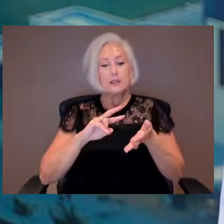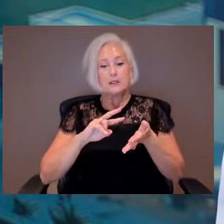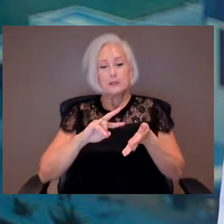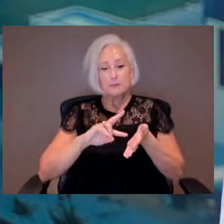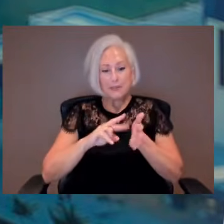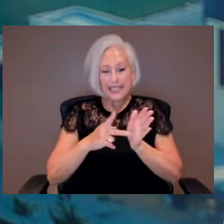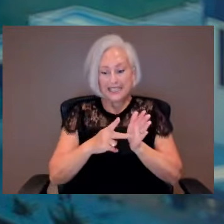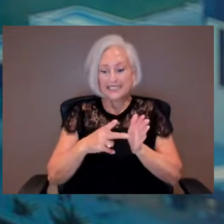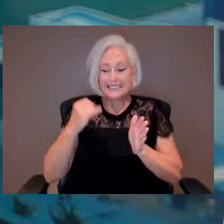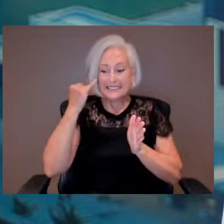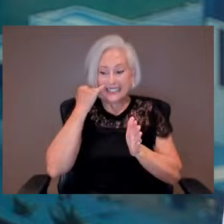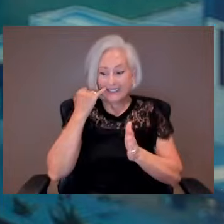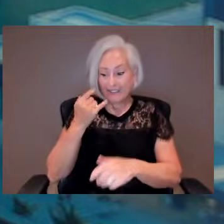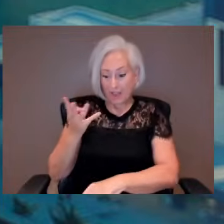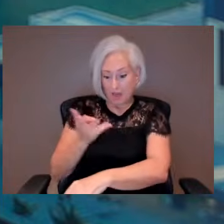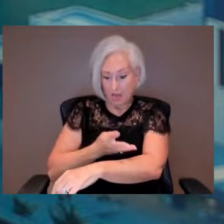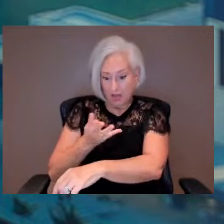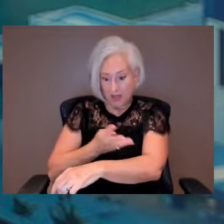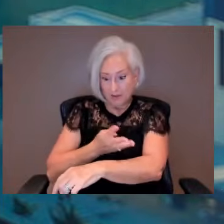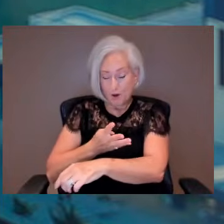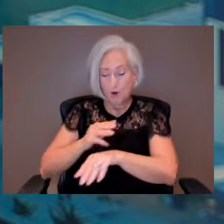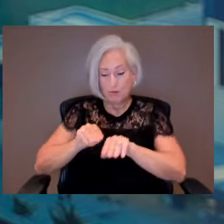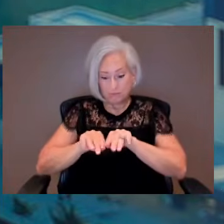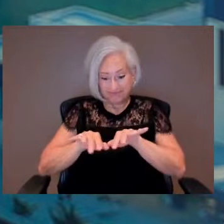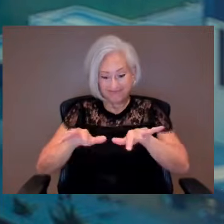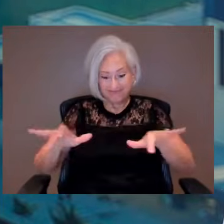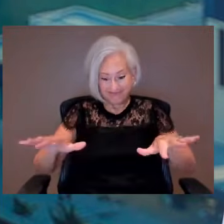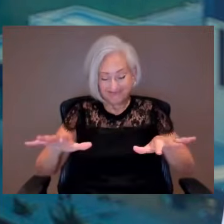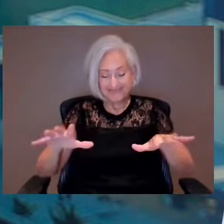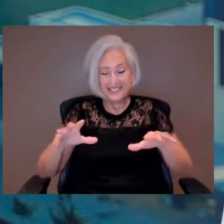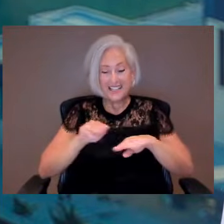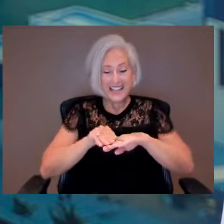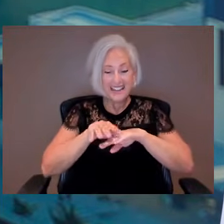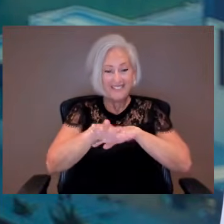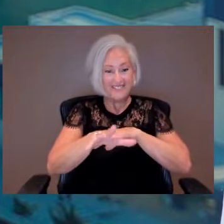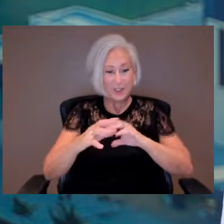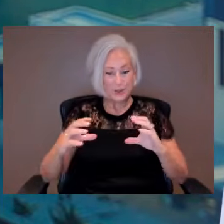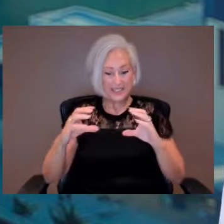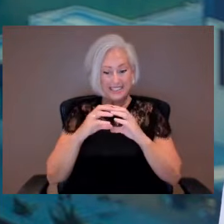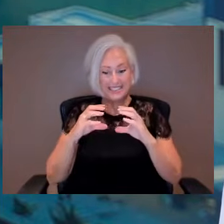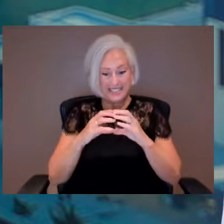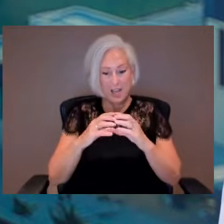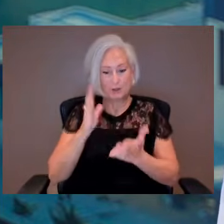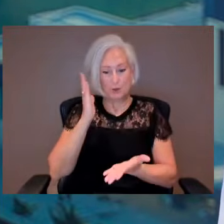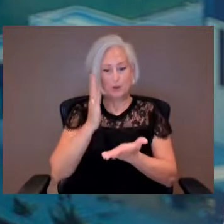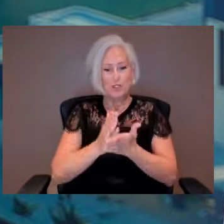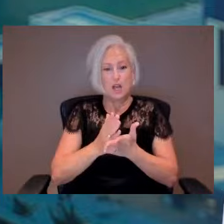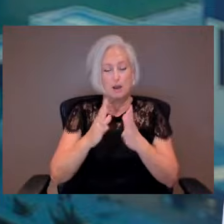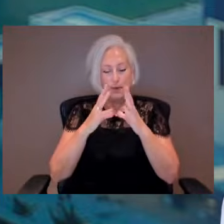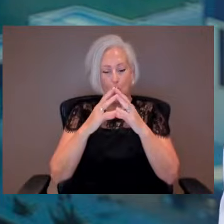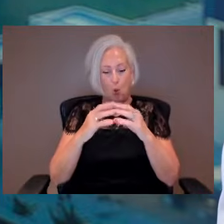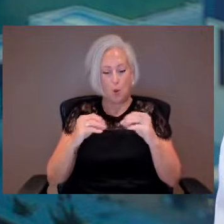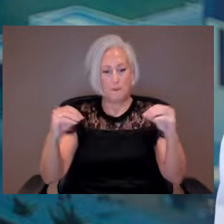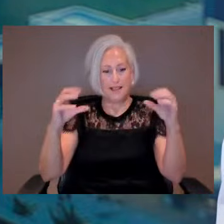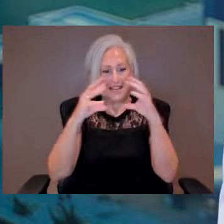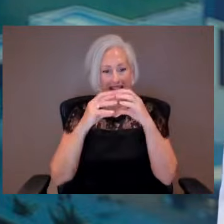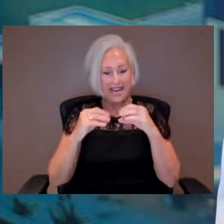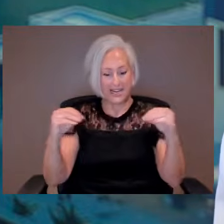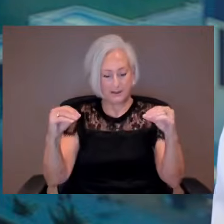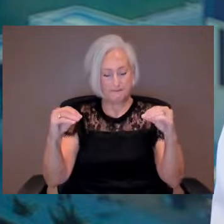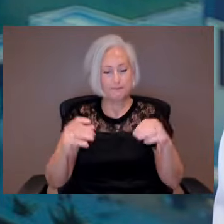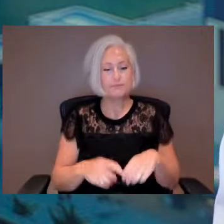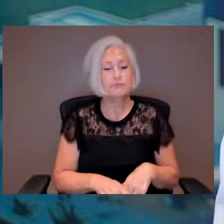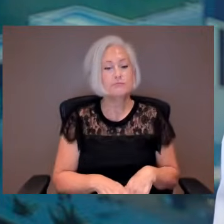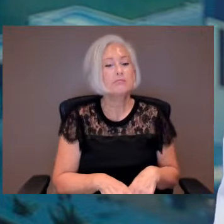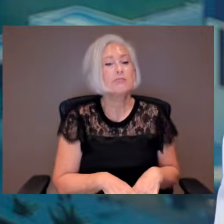and there's just different types of chemotherapy. But it's really, the difference is it's the medicine that's doing something to the cancer. Unfortunately,